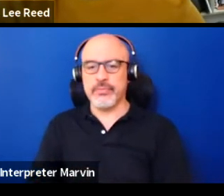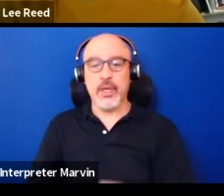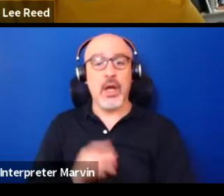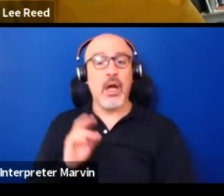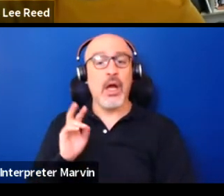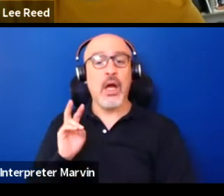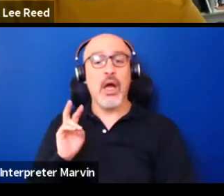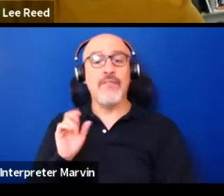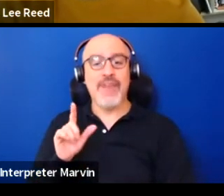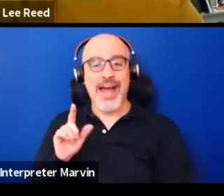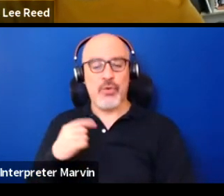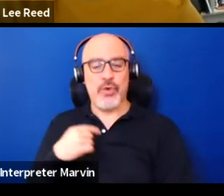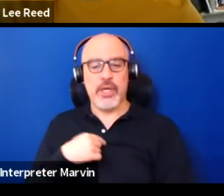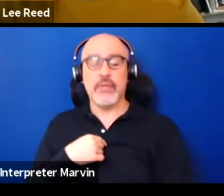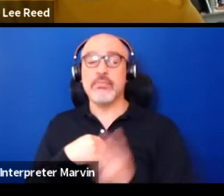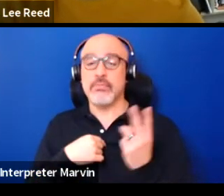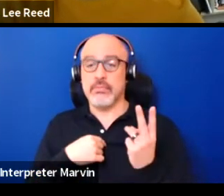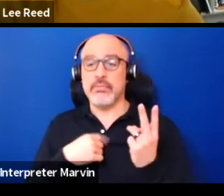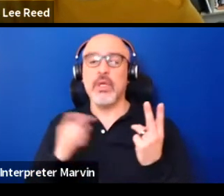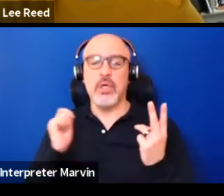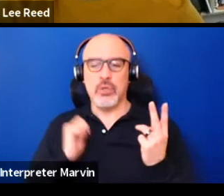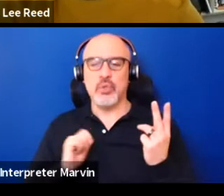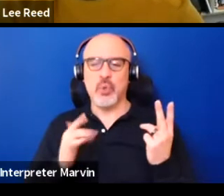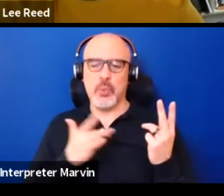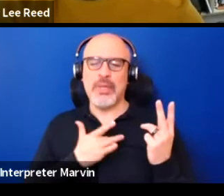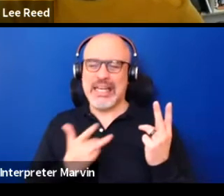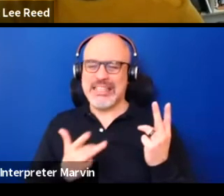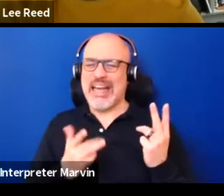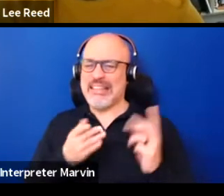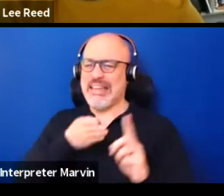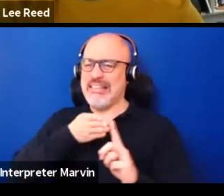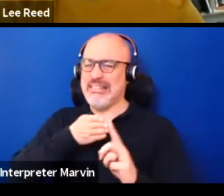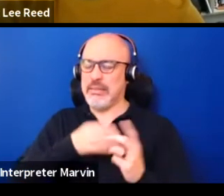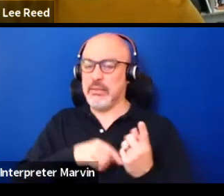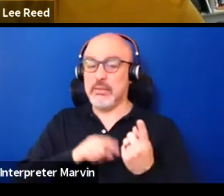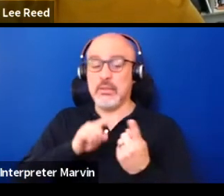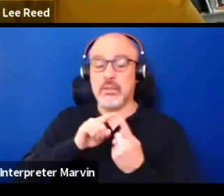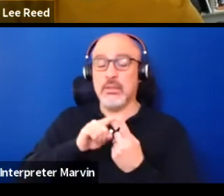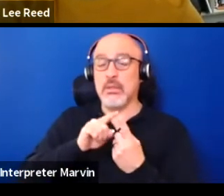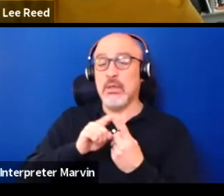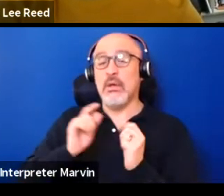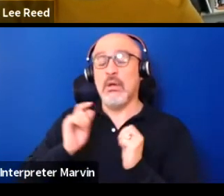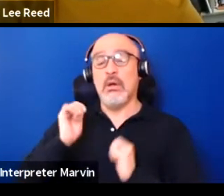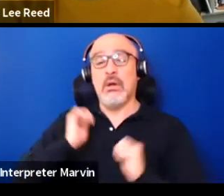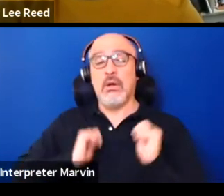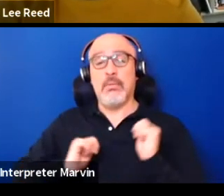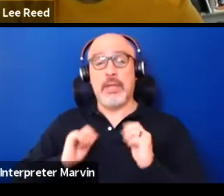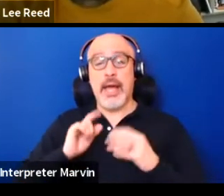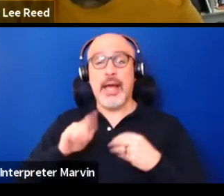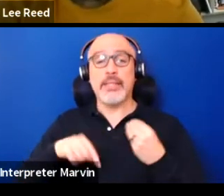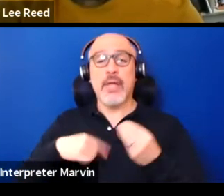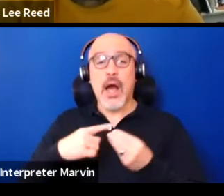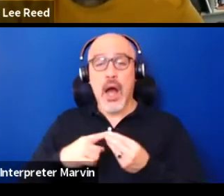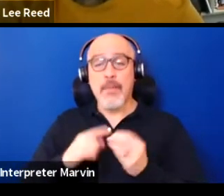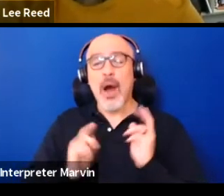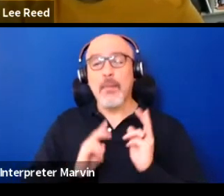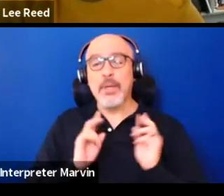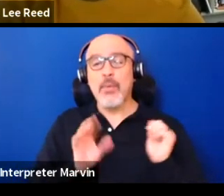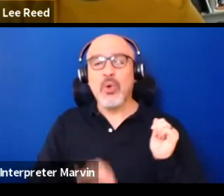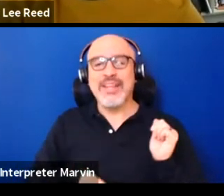There are two kinds of plays that I gravitate towards. I gravitate towards plays that are about people finding their